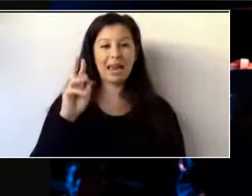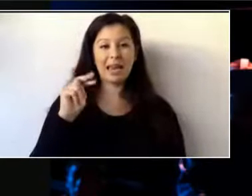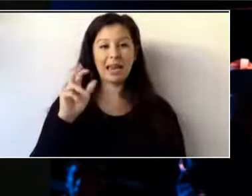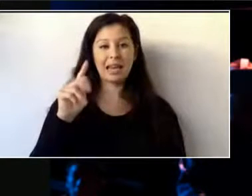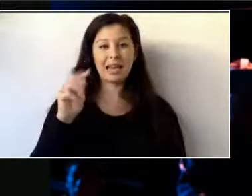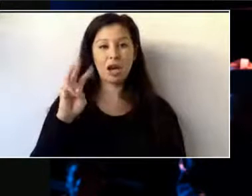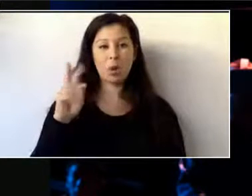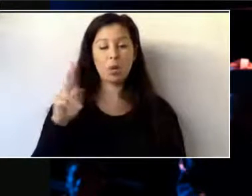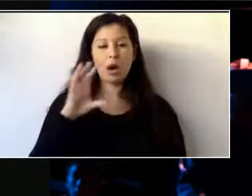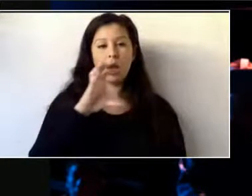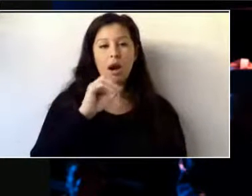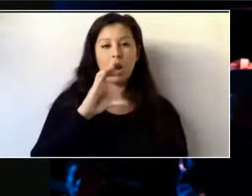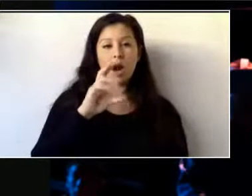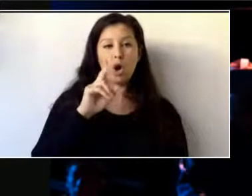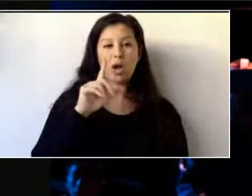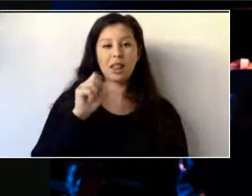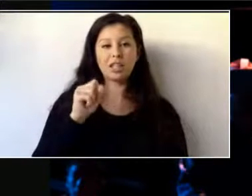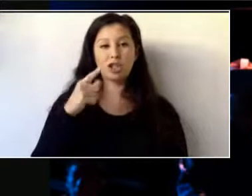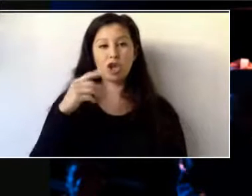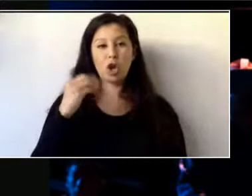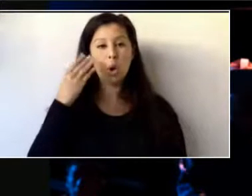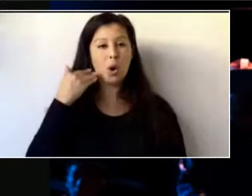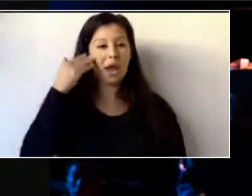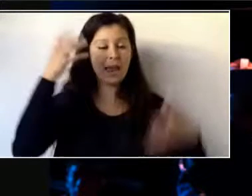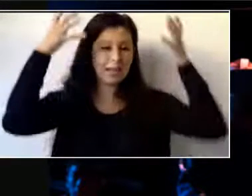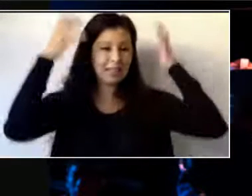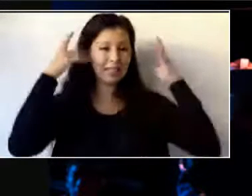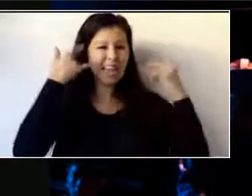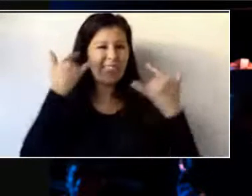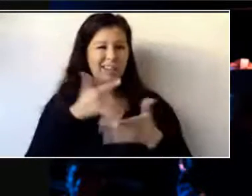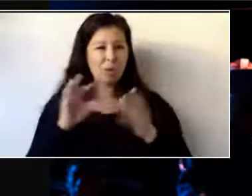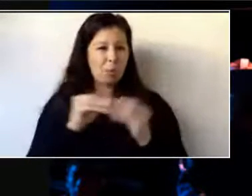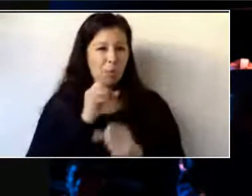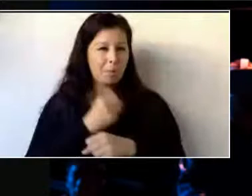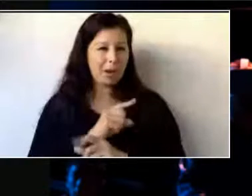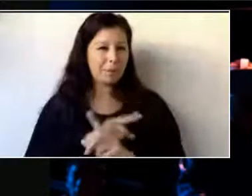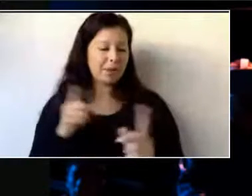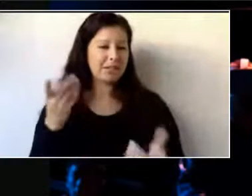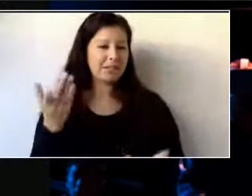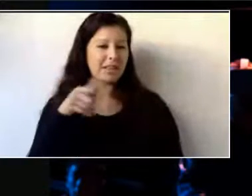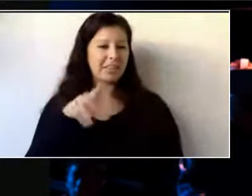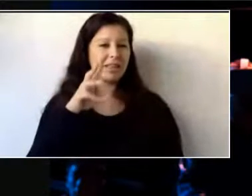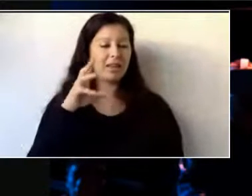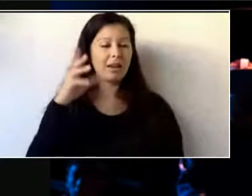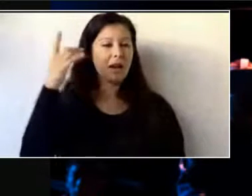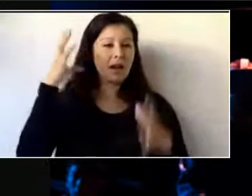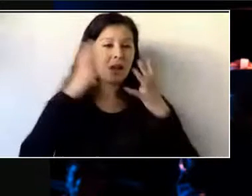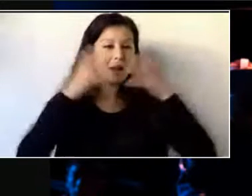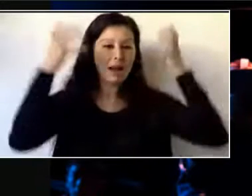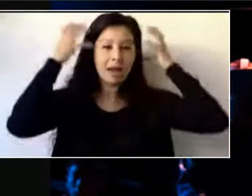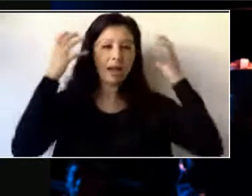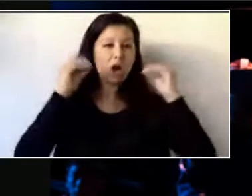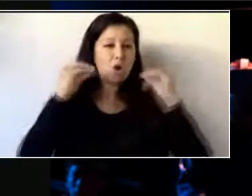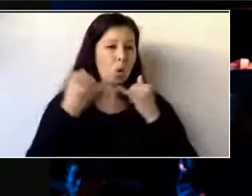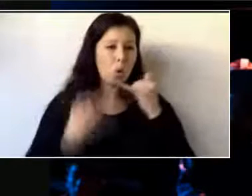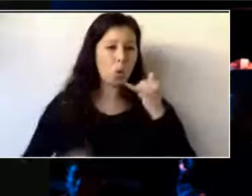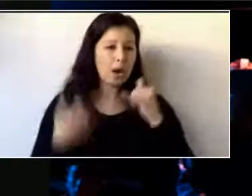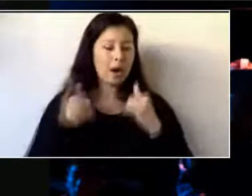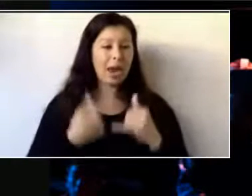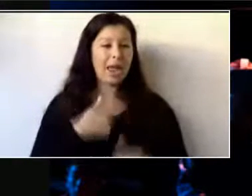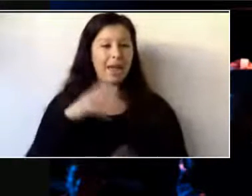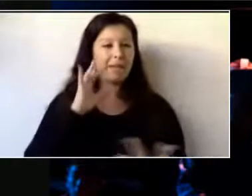Go headsets. So these are Oculus, I think they're discontinued now, but these are wireless headsets. And we had them